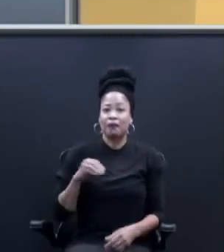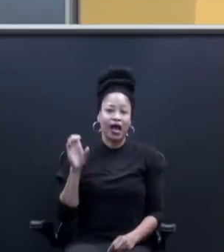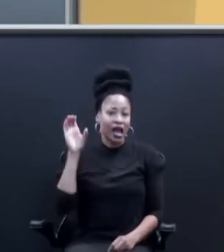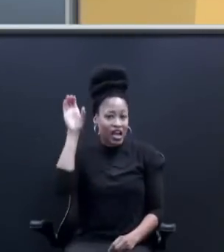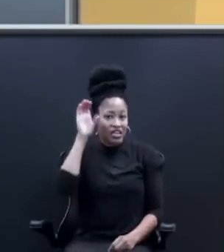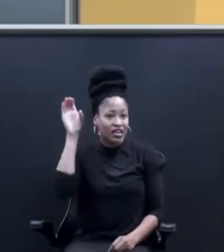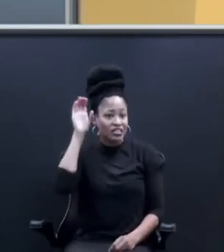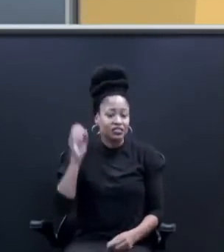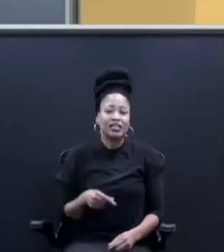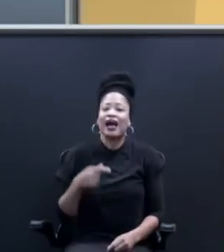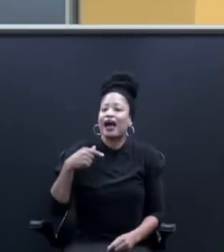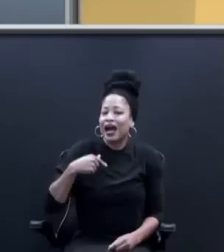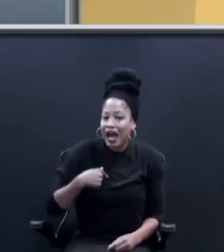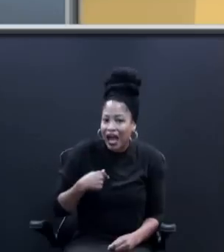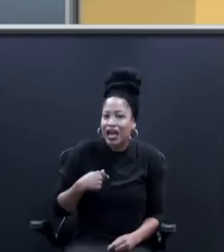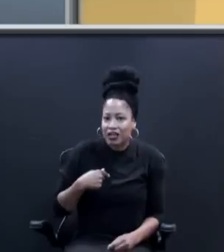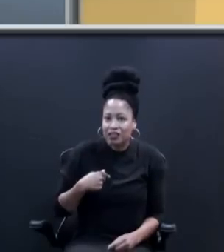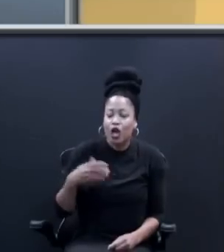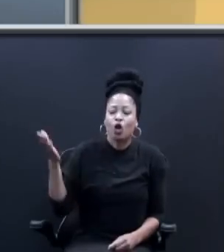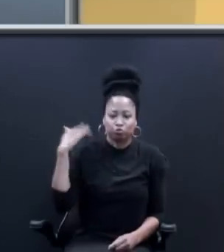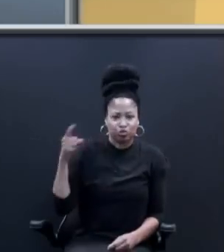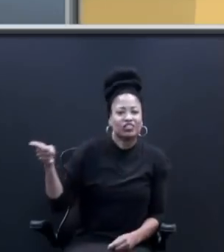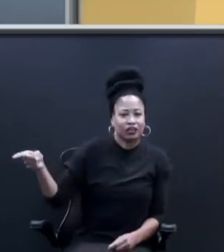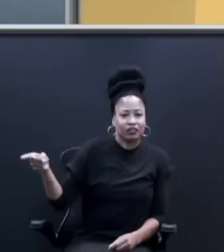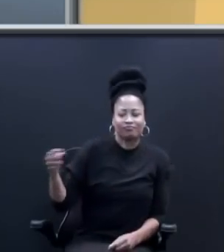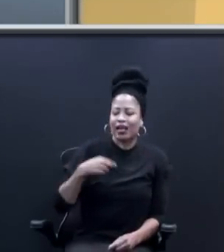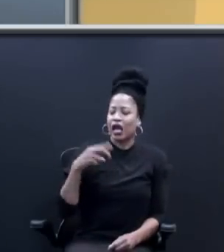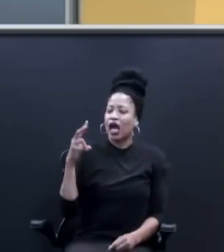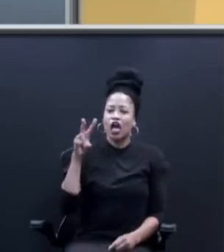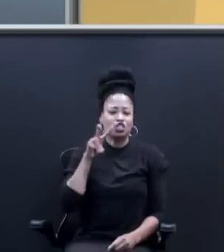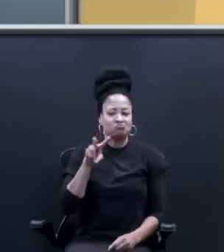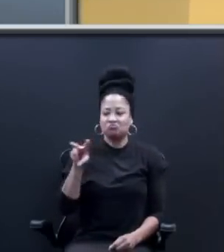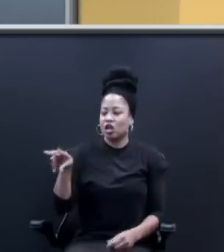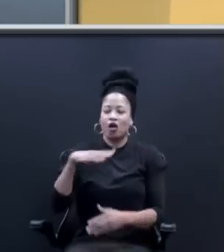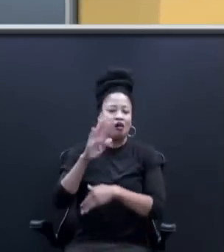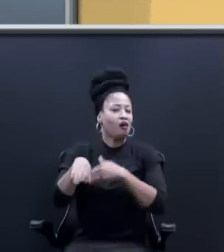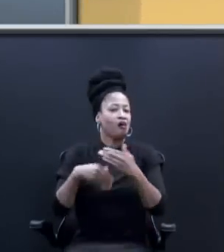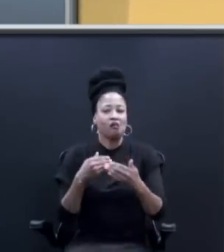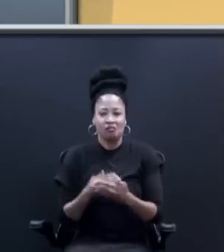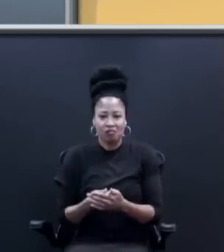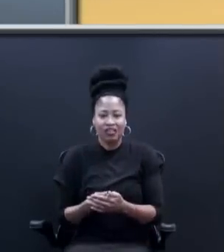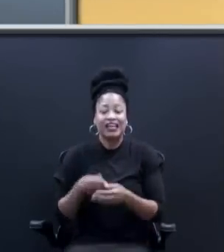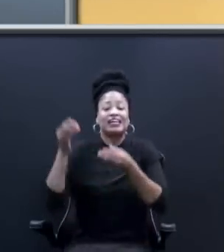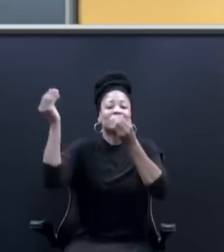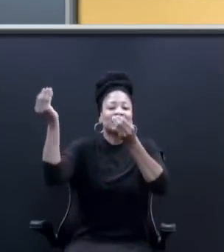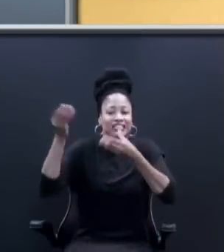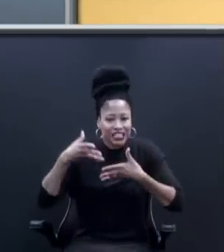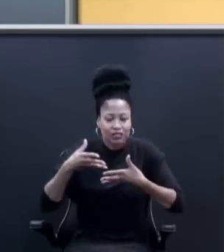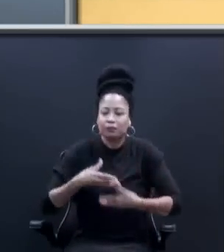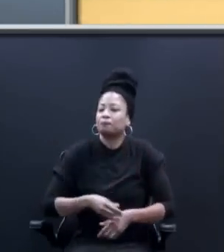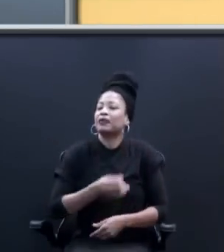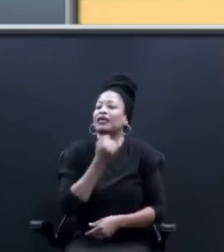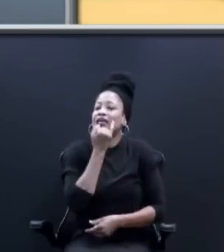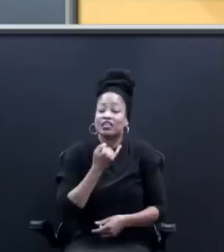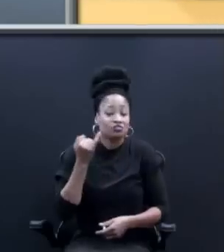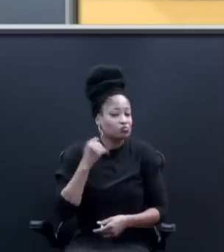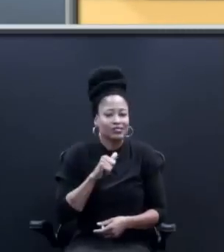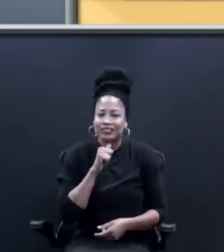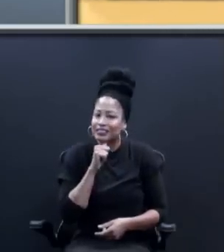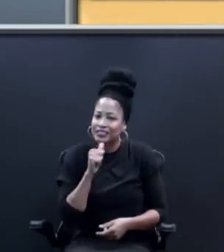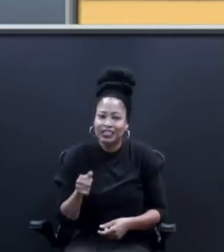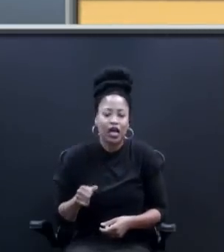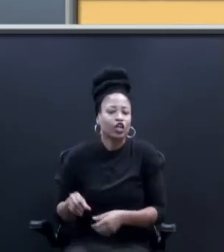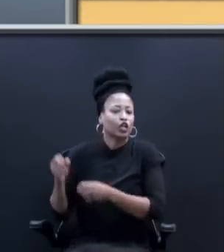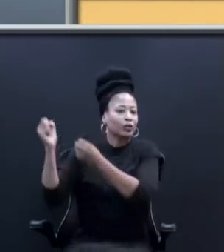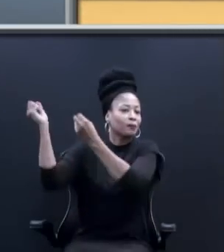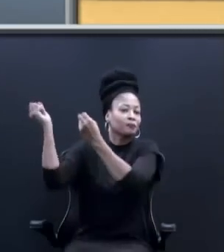So I was there. I saw it all. That let me know that Israel is not going to be recovered until the